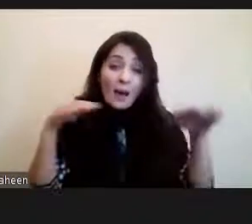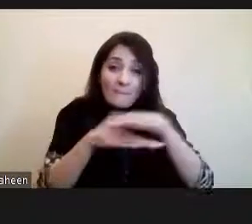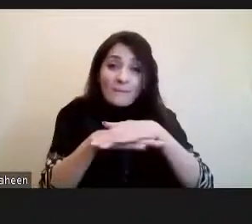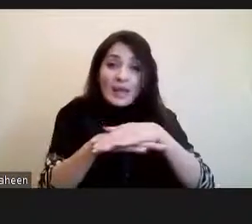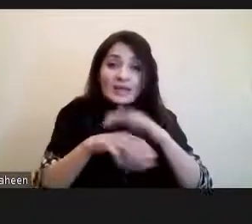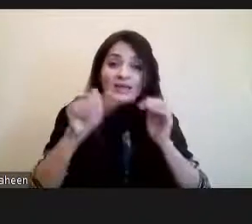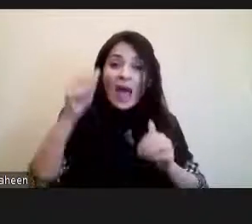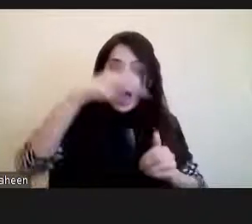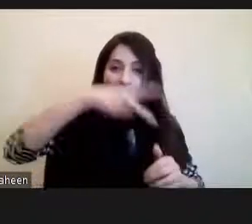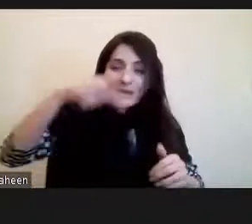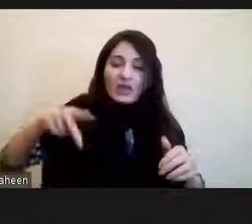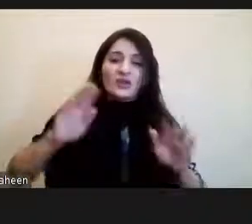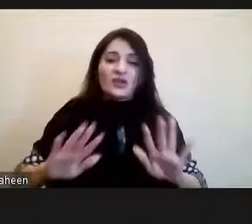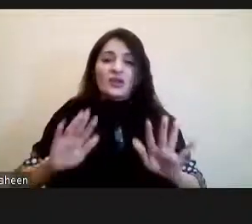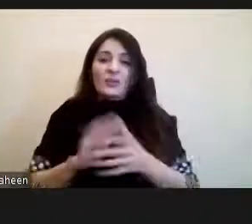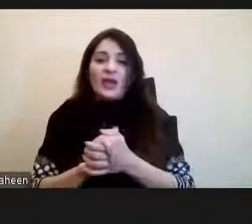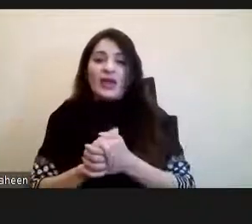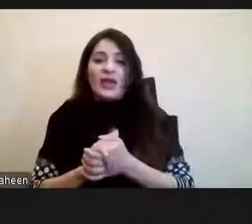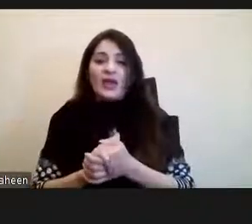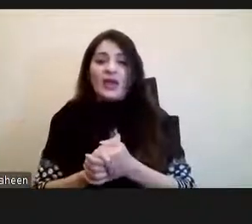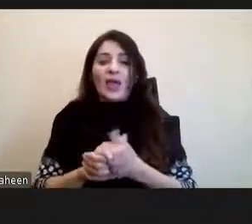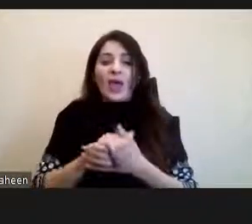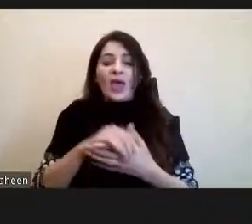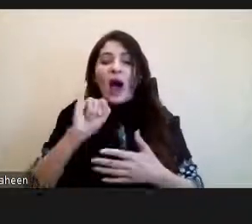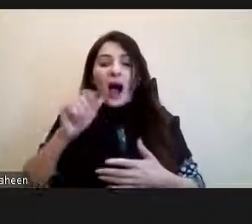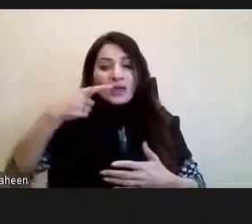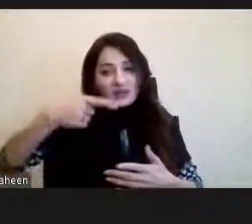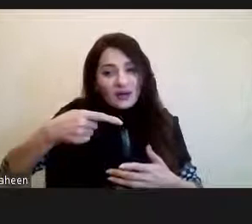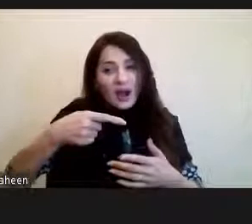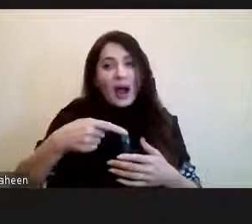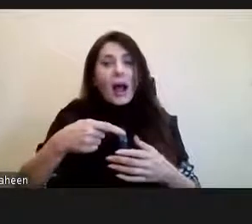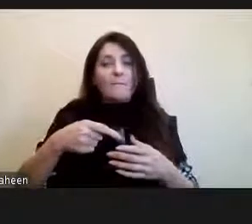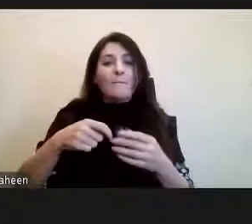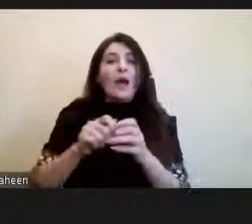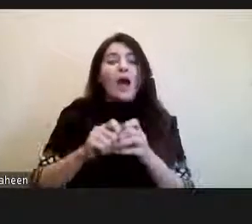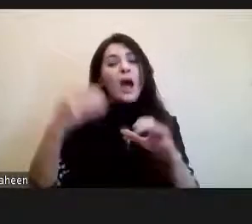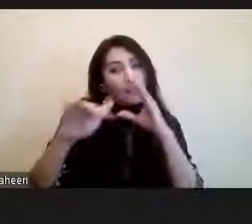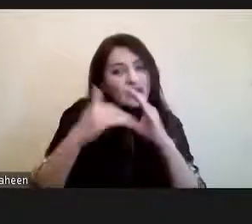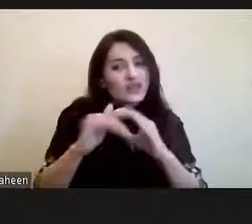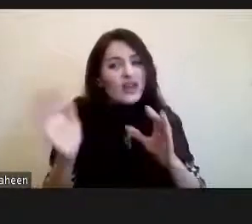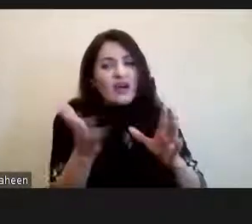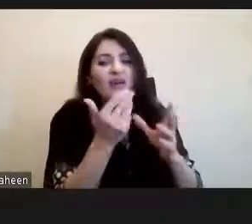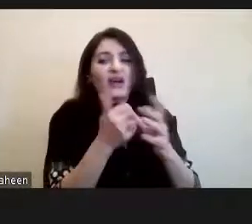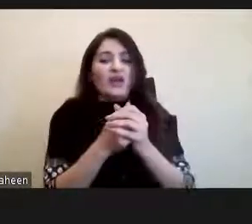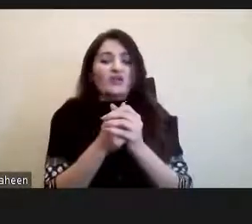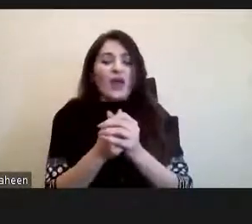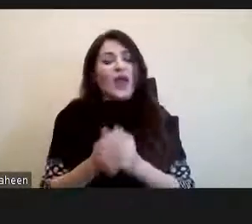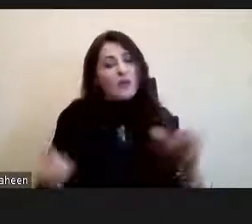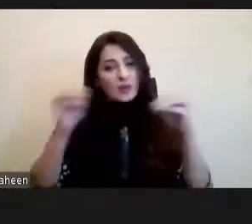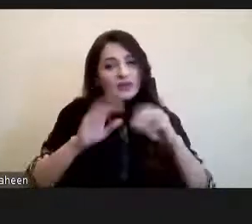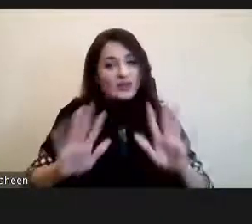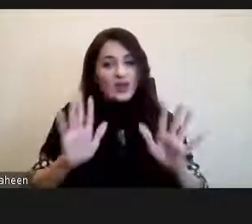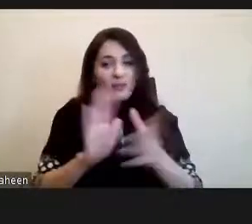few months ago, we enabled a talking camera experience in WhatsApp on iOS, so screen reader users can hear a spoken description of what's